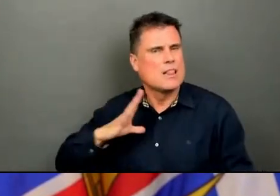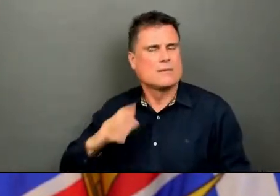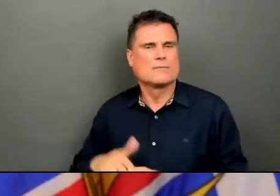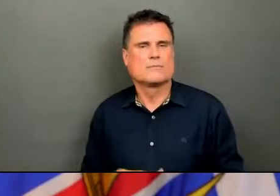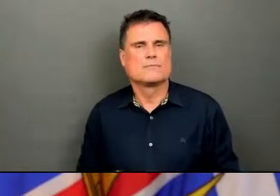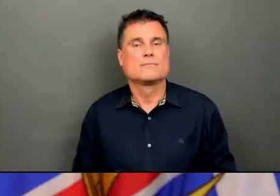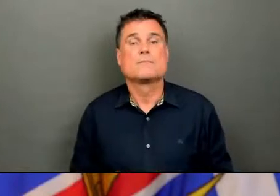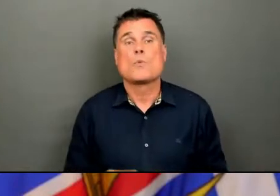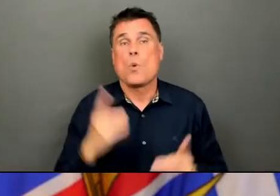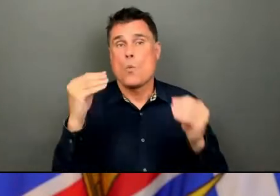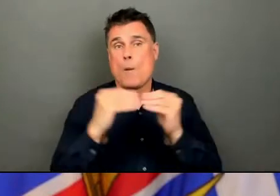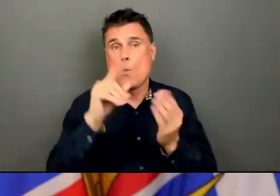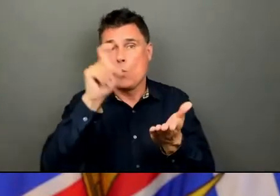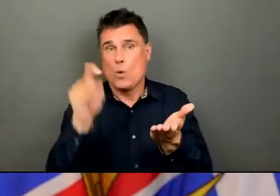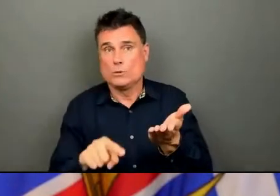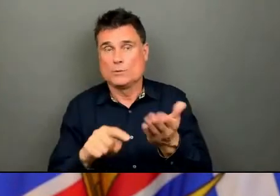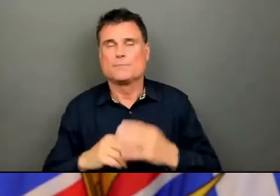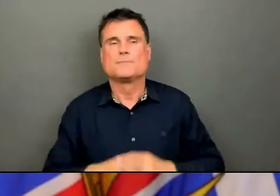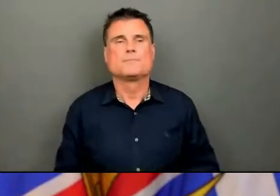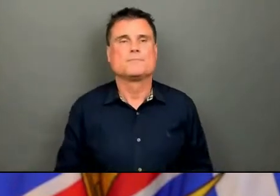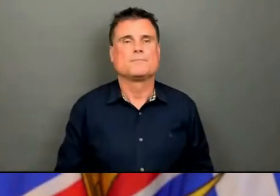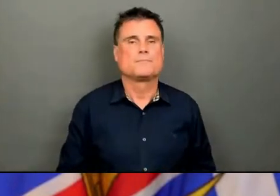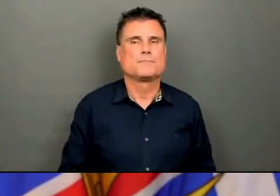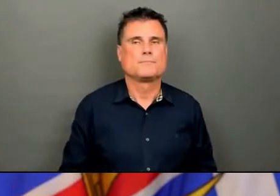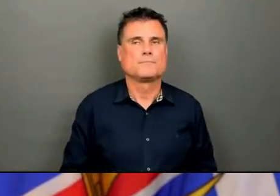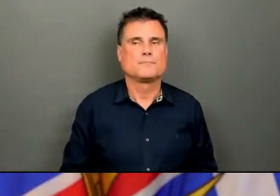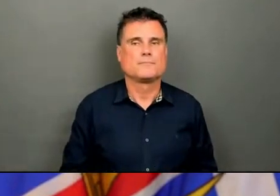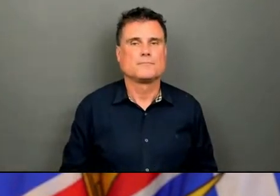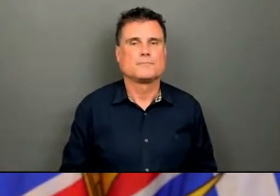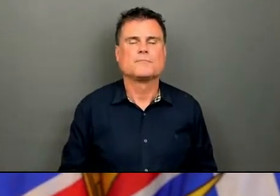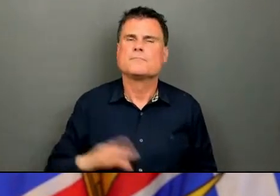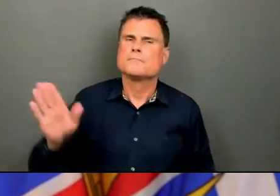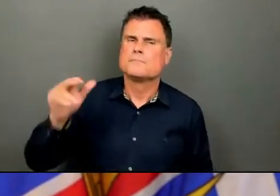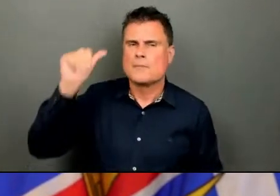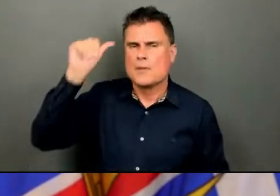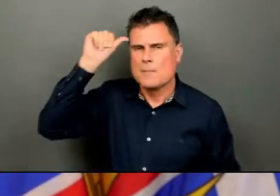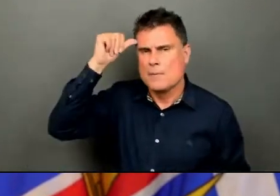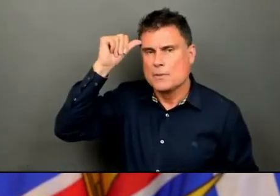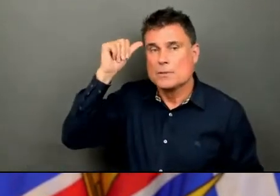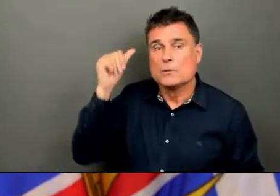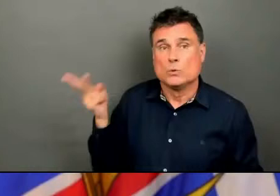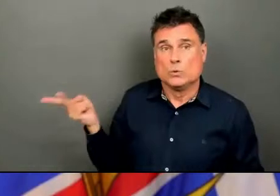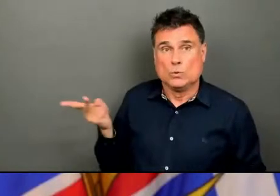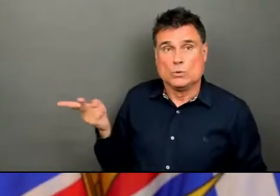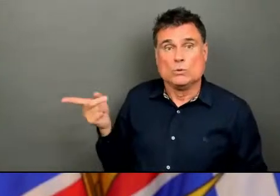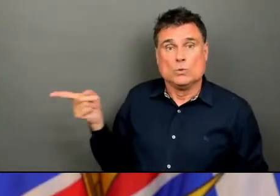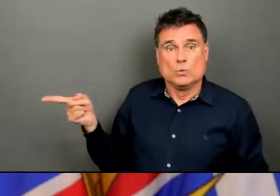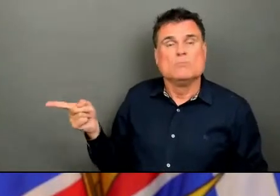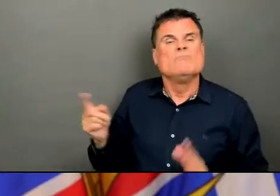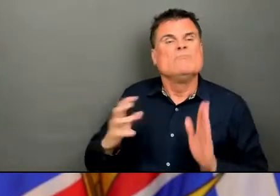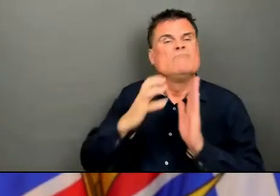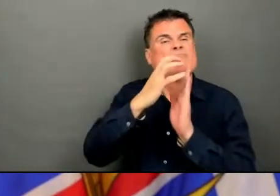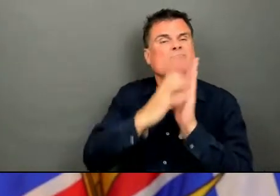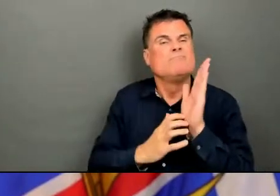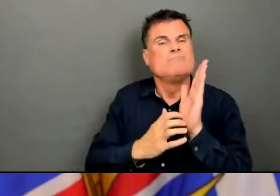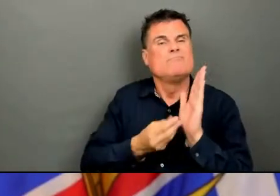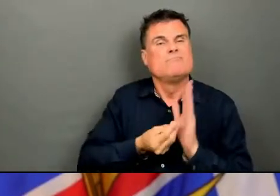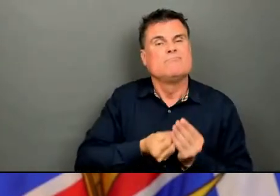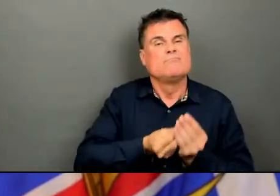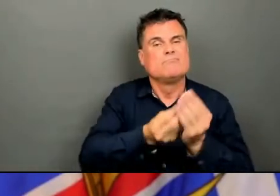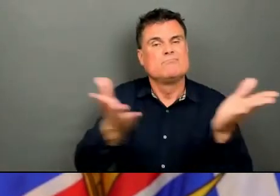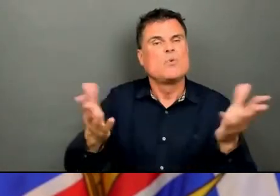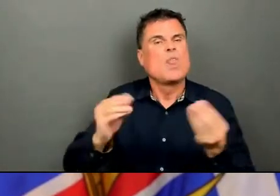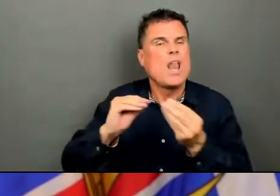For everyone listening, Dr. Henry and Minister Dix will release a statement this afternoon with the latest information on vaccinations, cases, and